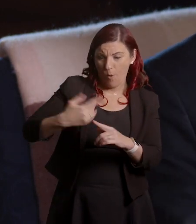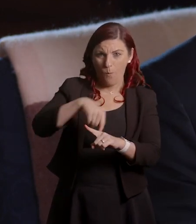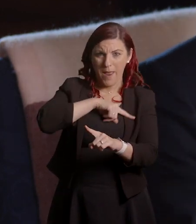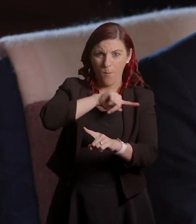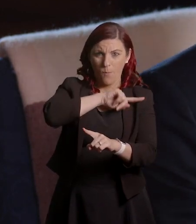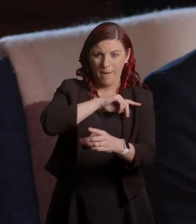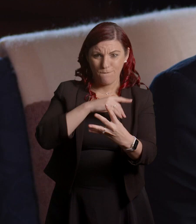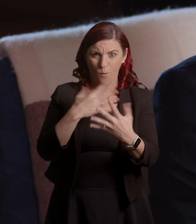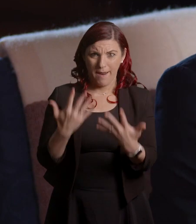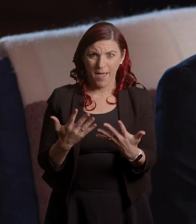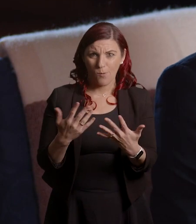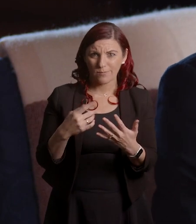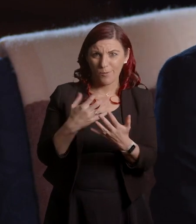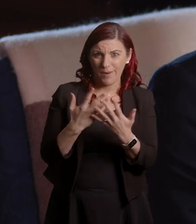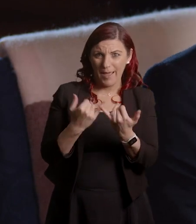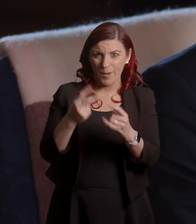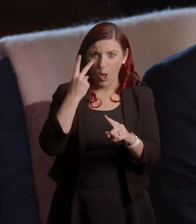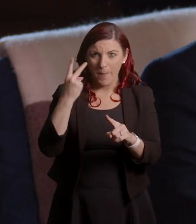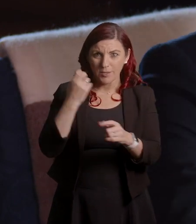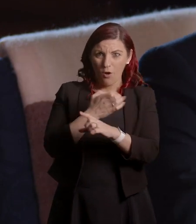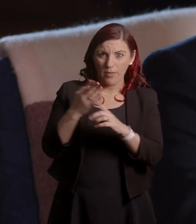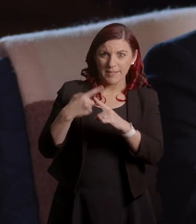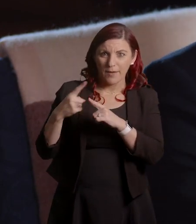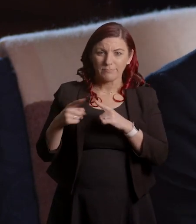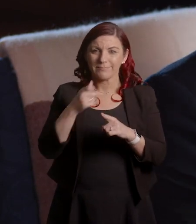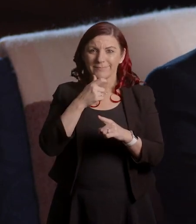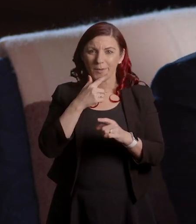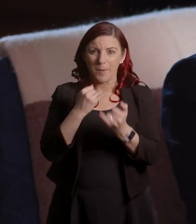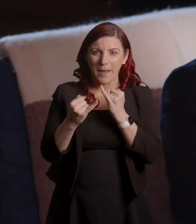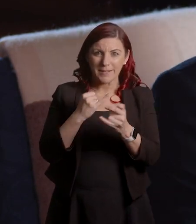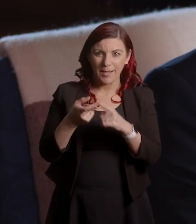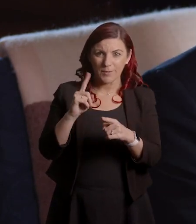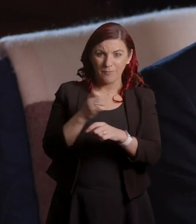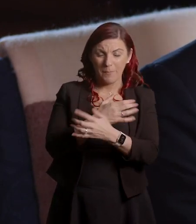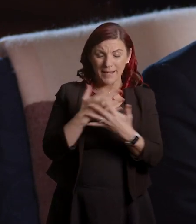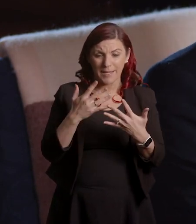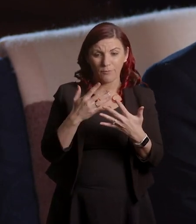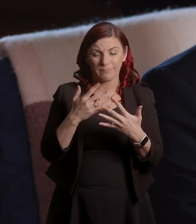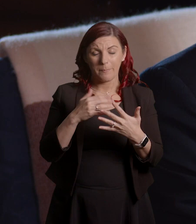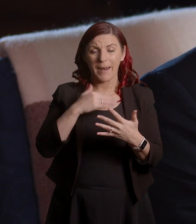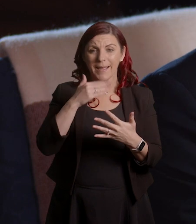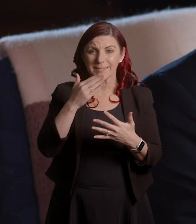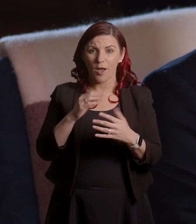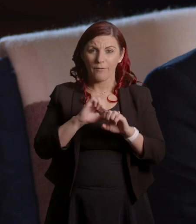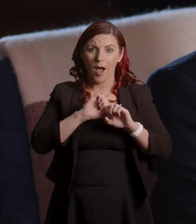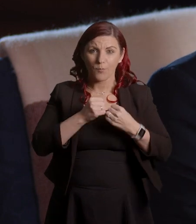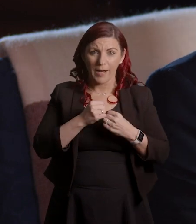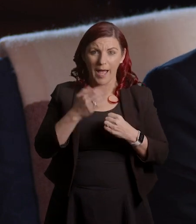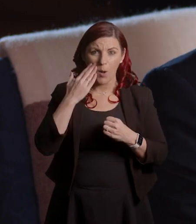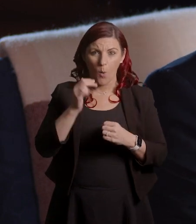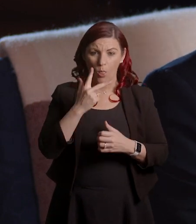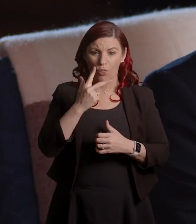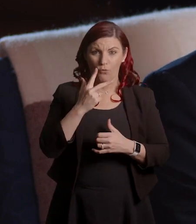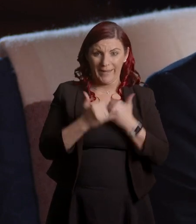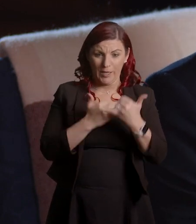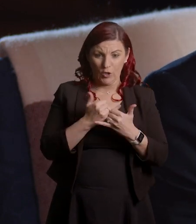everything's been rosy for all these Dublin players over the past number of years since the start of your careers. You did have plenty of heartbreak as a Dublin player as well. 3 All-Ireland